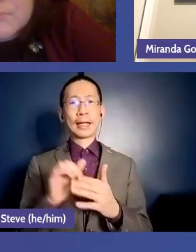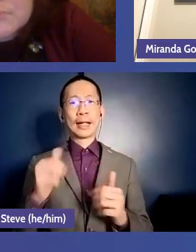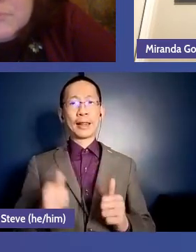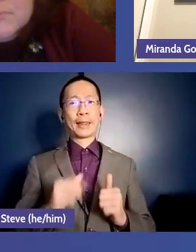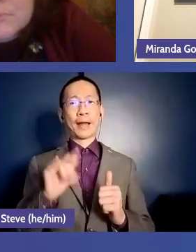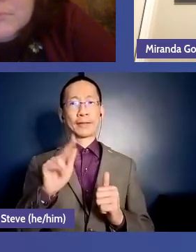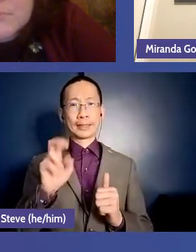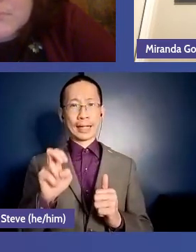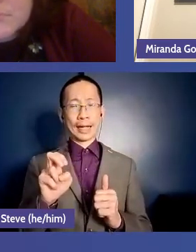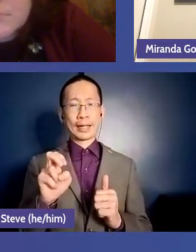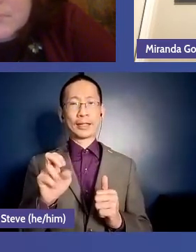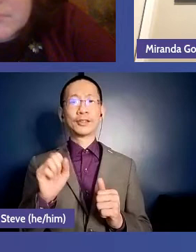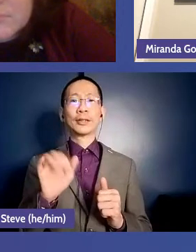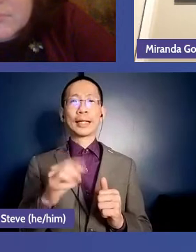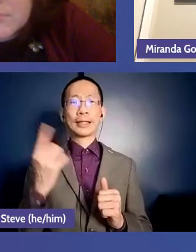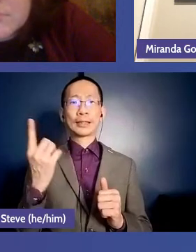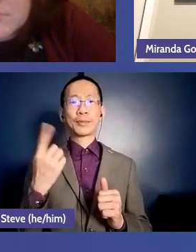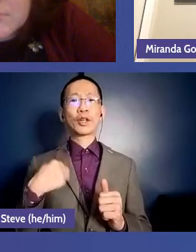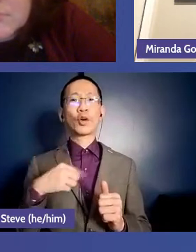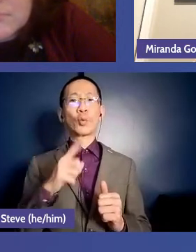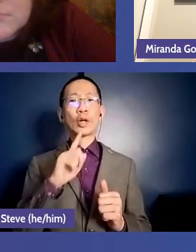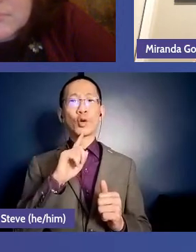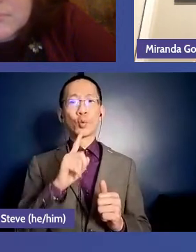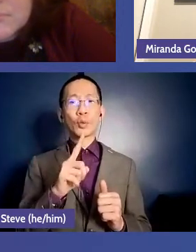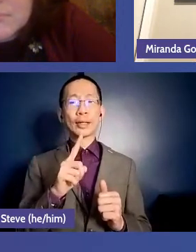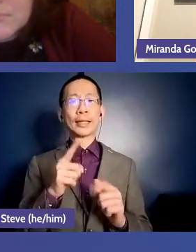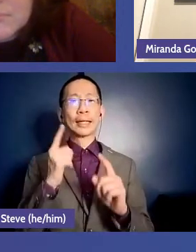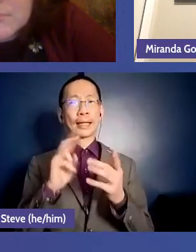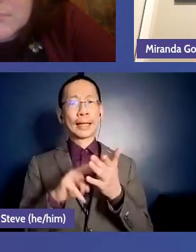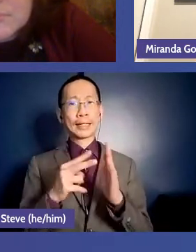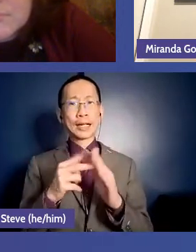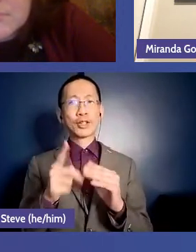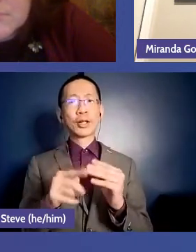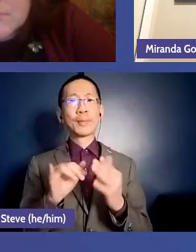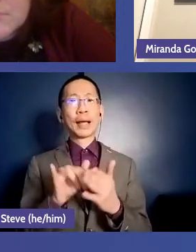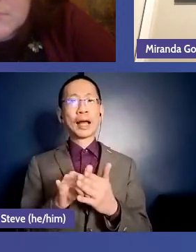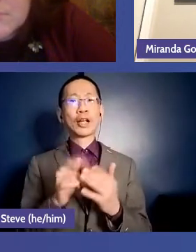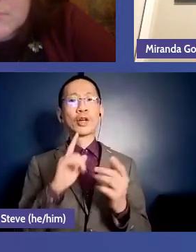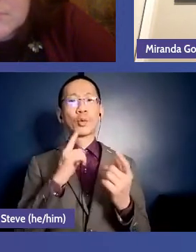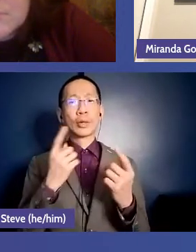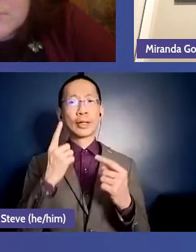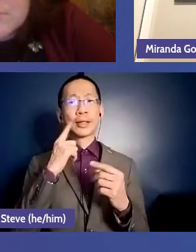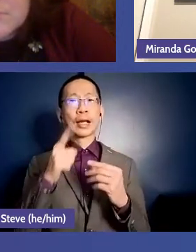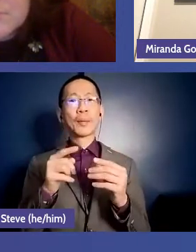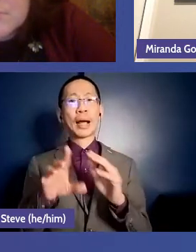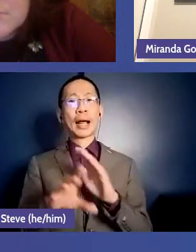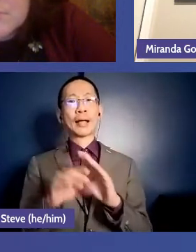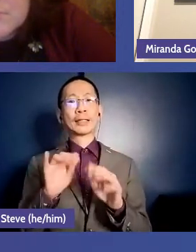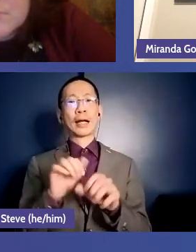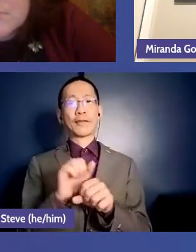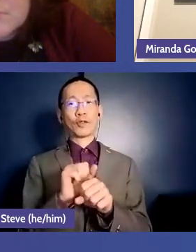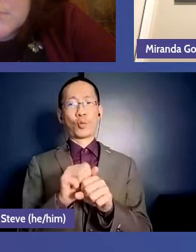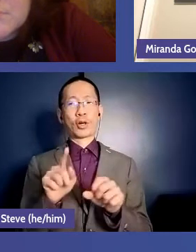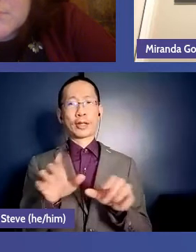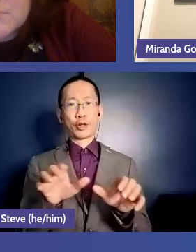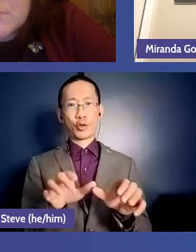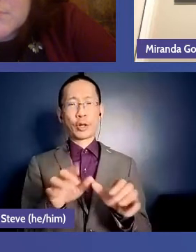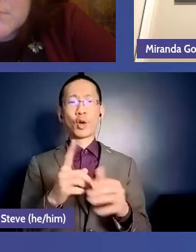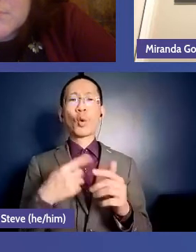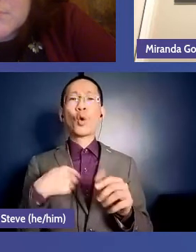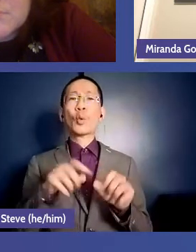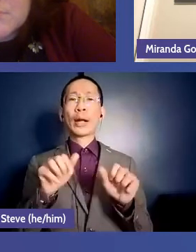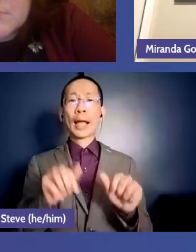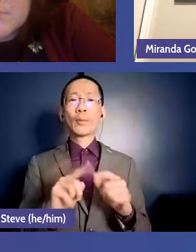sustaining this lifestyle. And so that's something we're really intentional about, and really thinking about outside of the work that they're doing, what is it that we're able